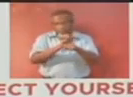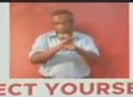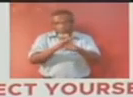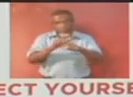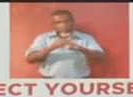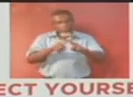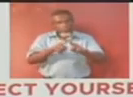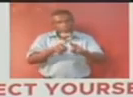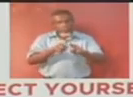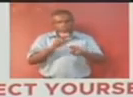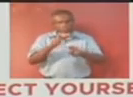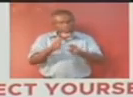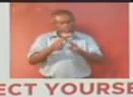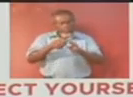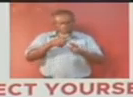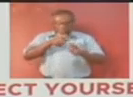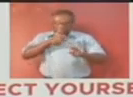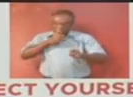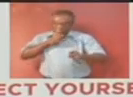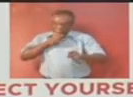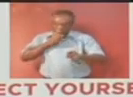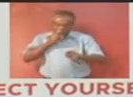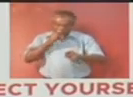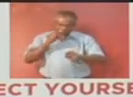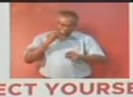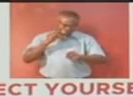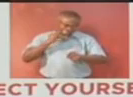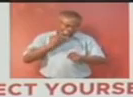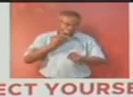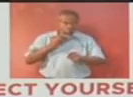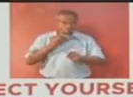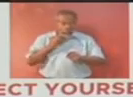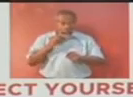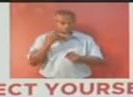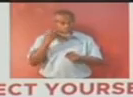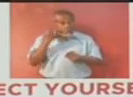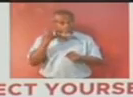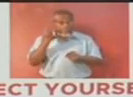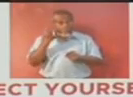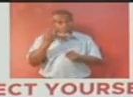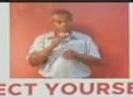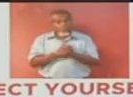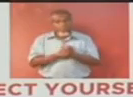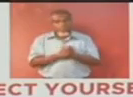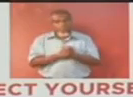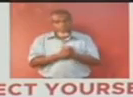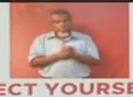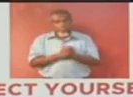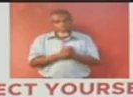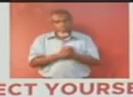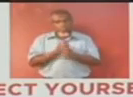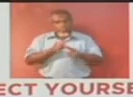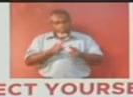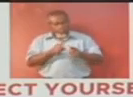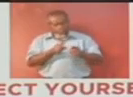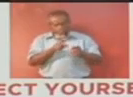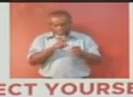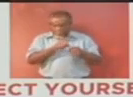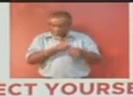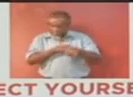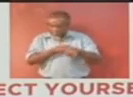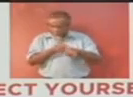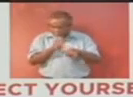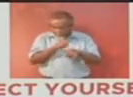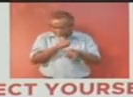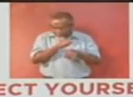severe disease. The time frame between becoming vaccinated or being vaccinated and then having the full effect